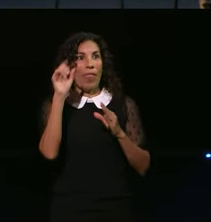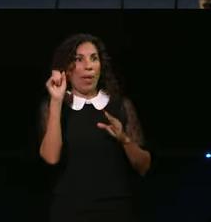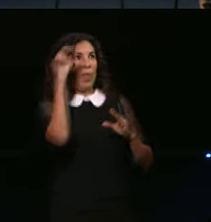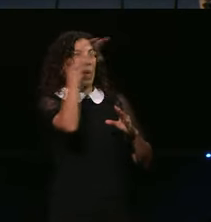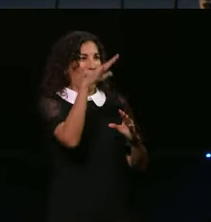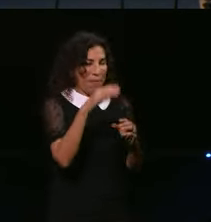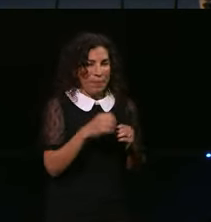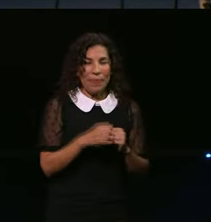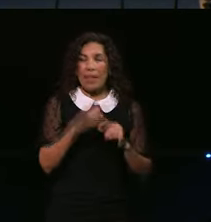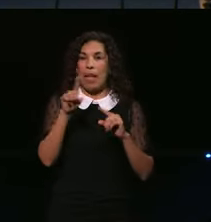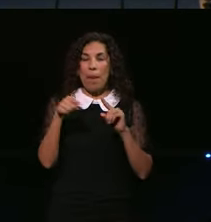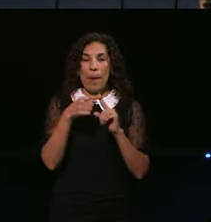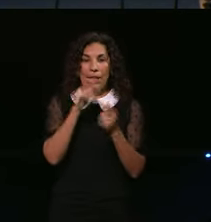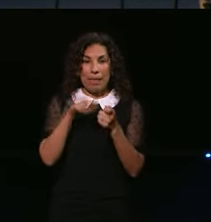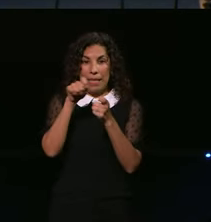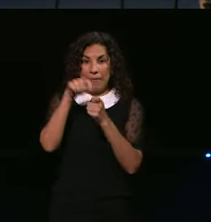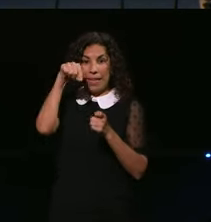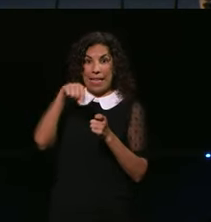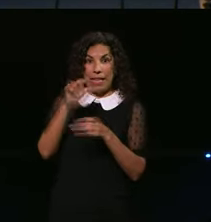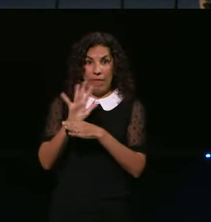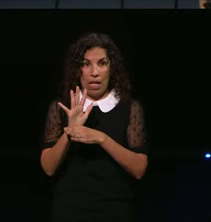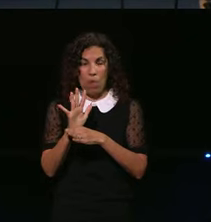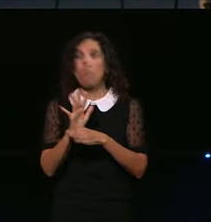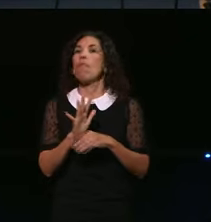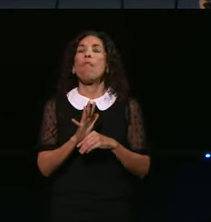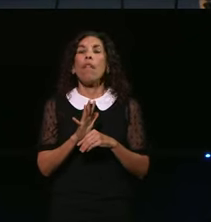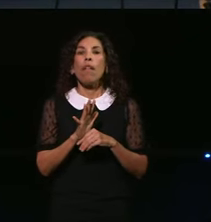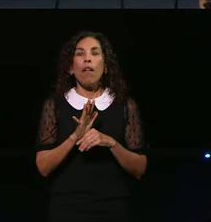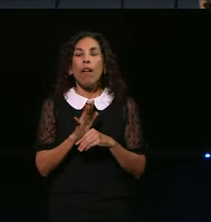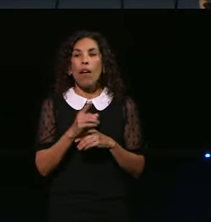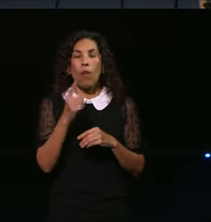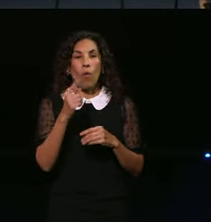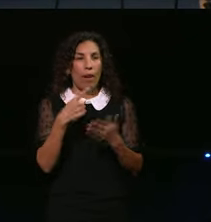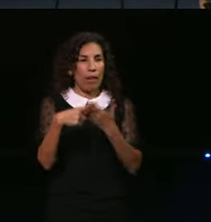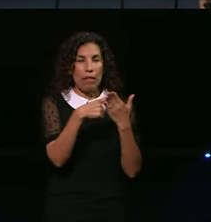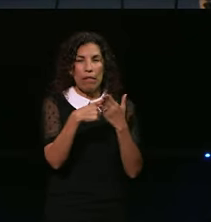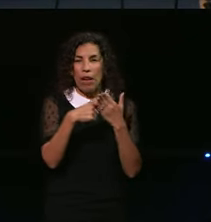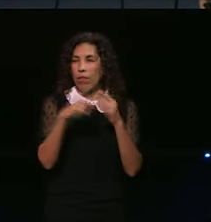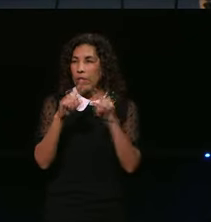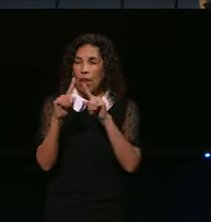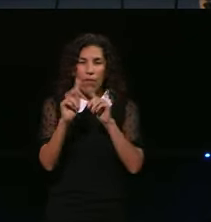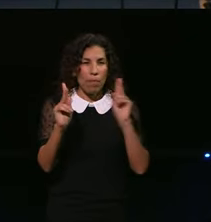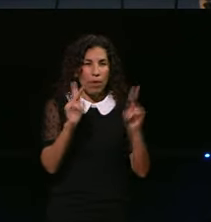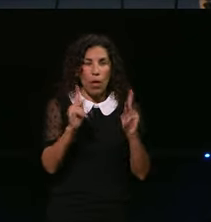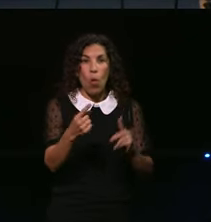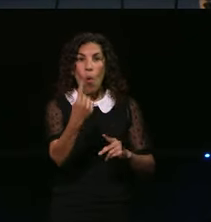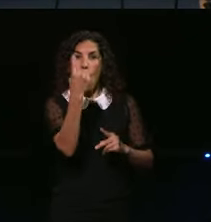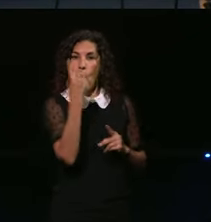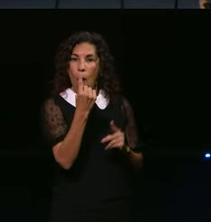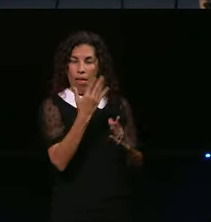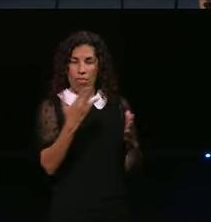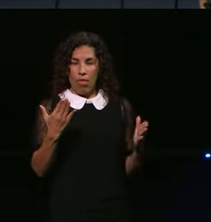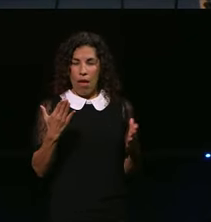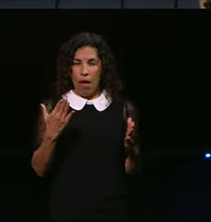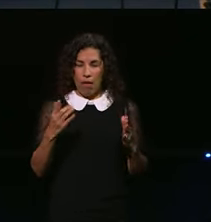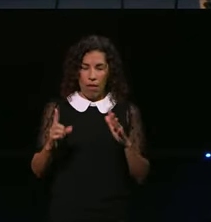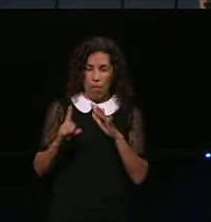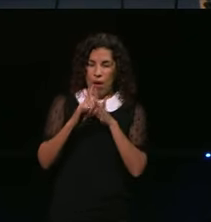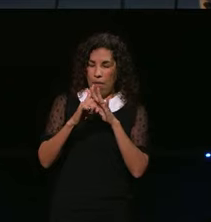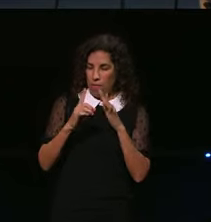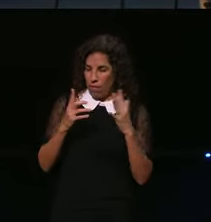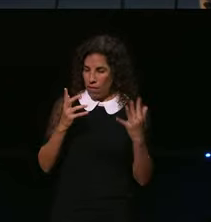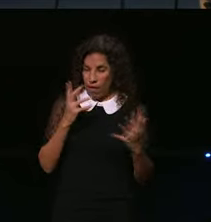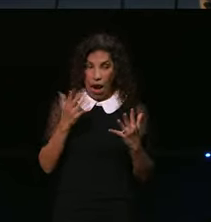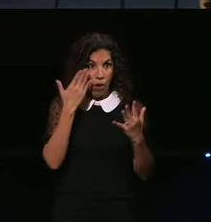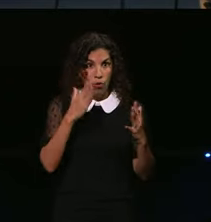in about this particular film, and that when I've talked to people about it and everything, and I said the one thing that popped into my head,